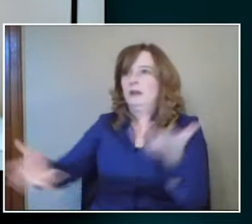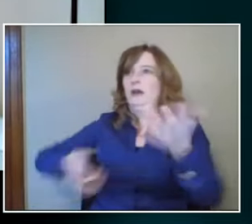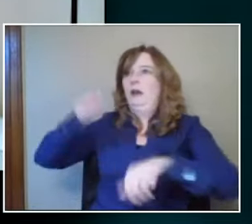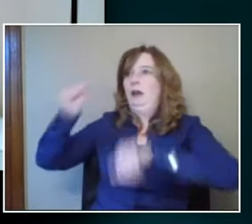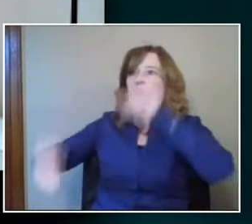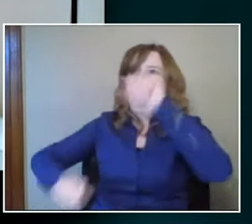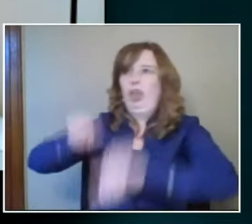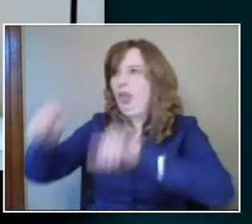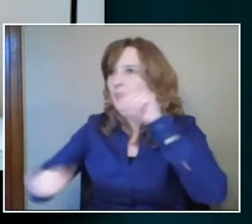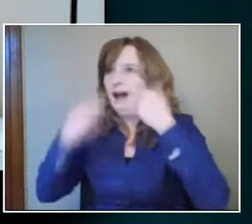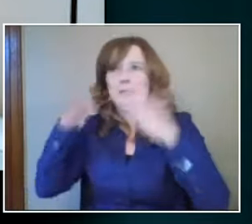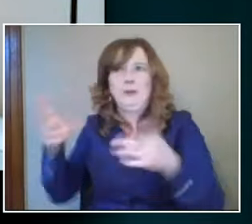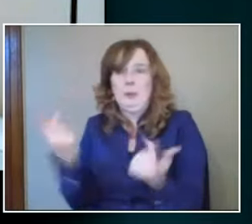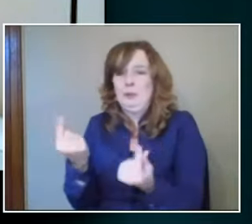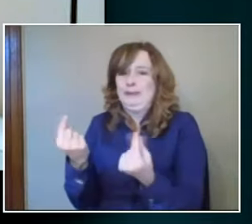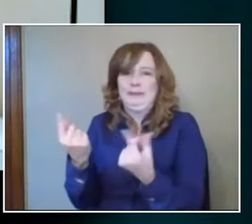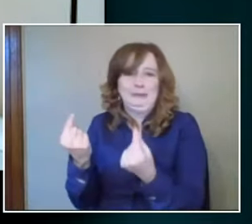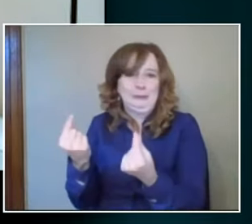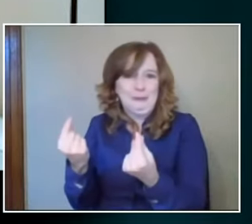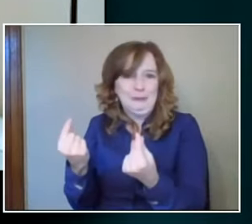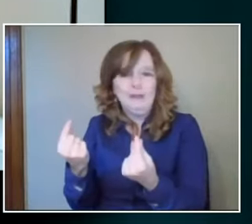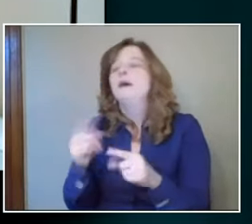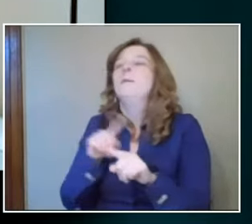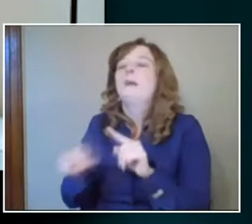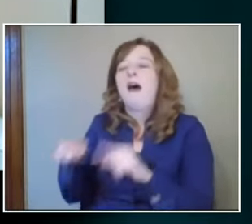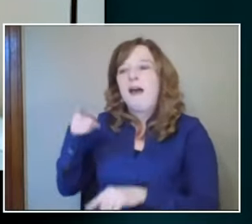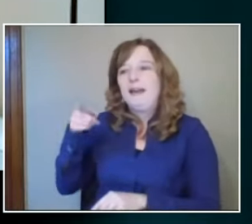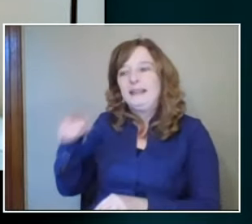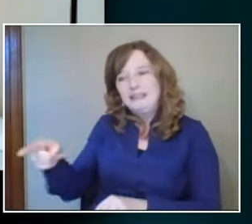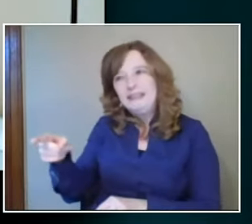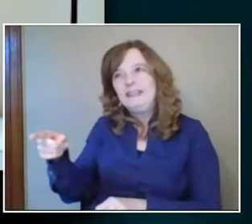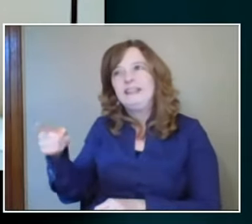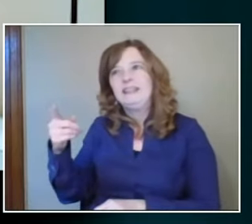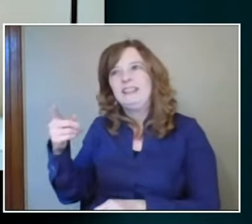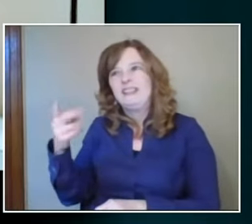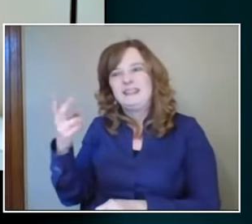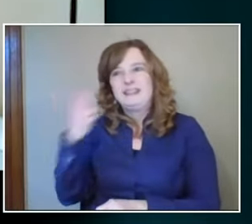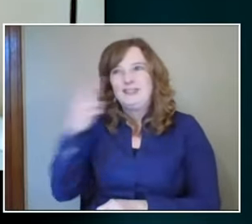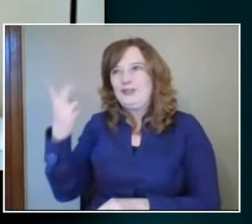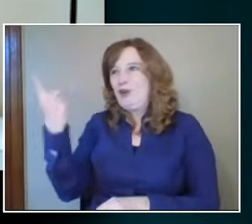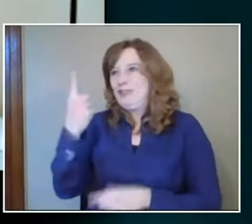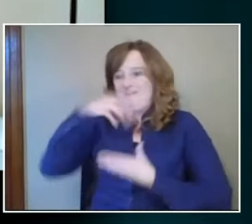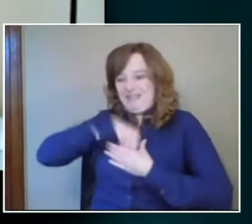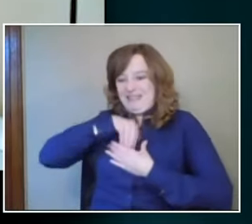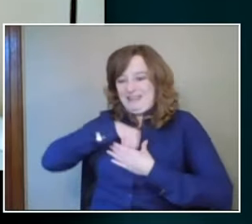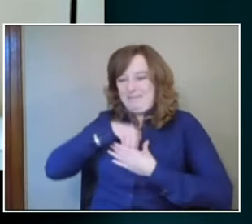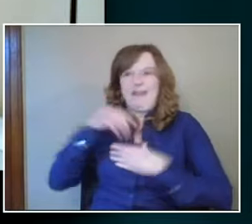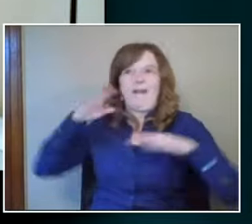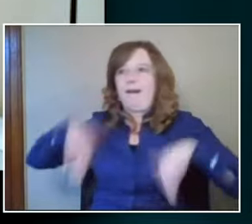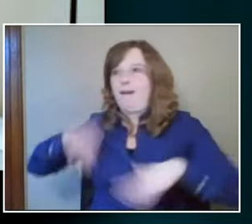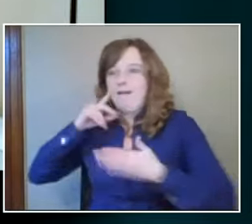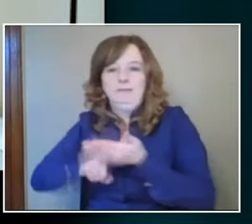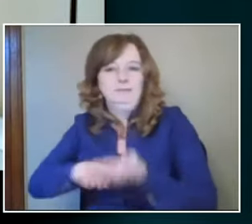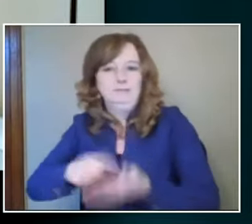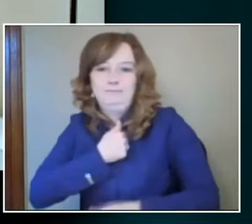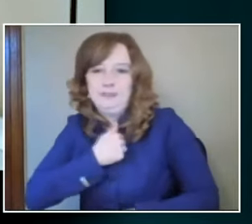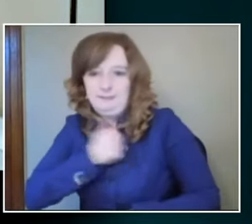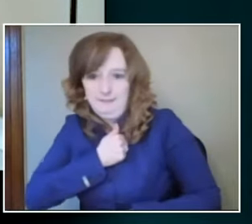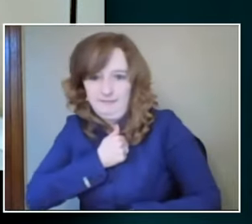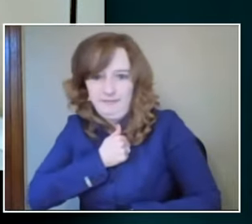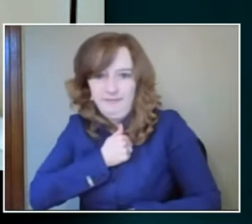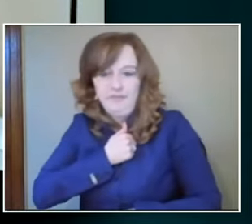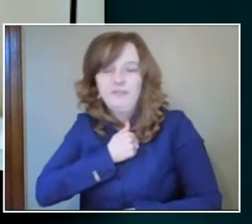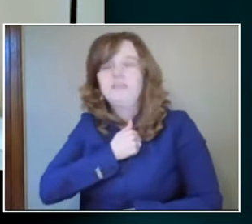but he apparently saw something in me that I didn't see in myself. And, you know, he gave me that drive,